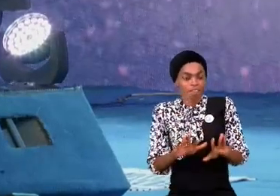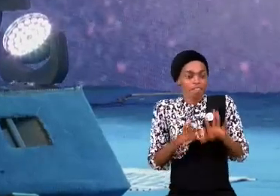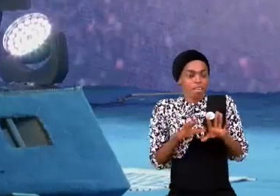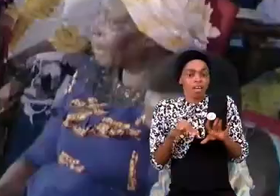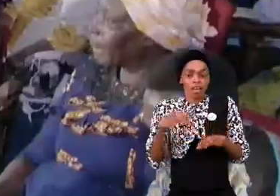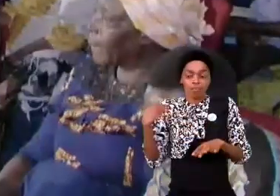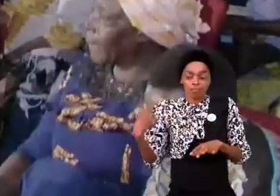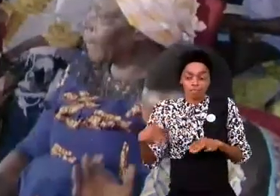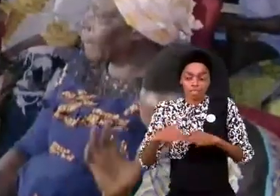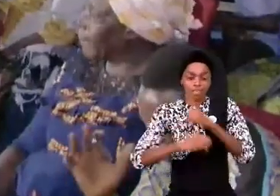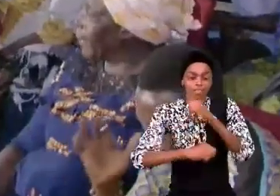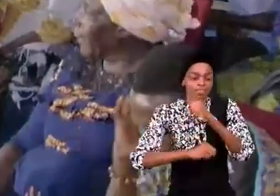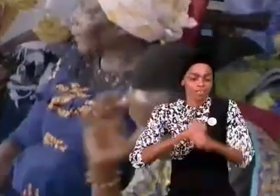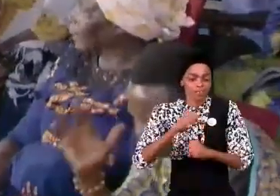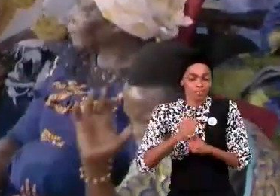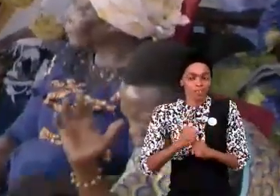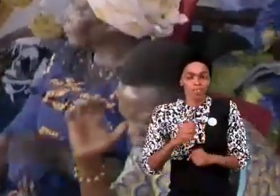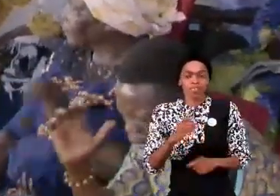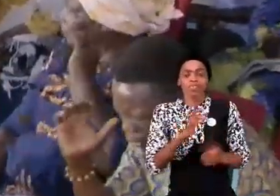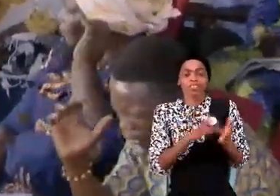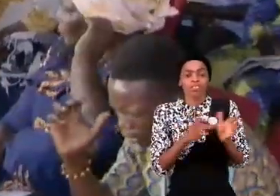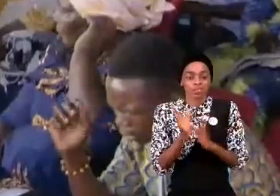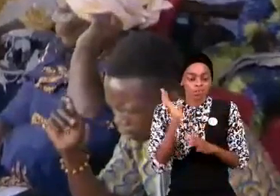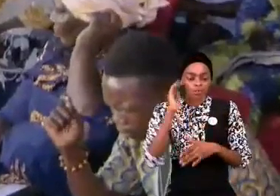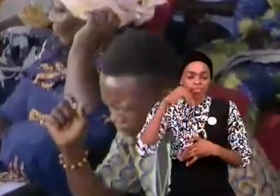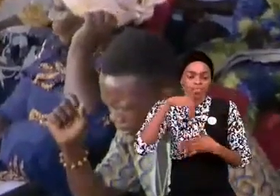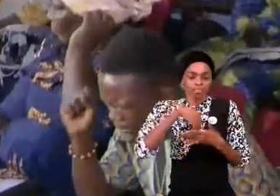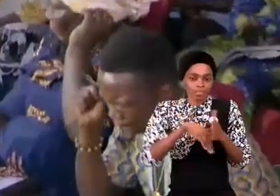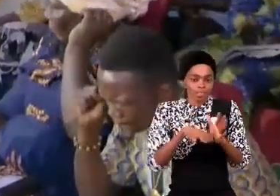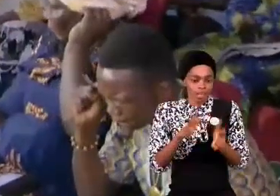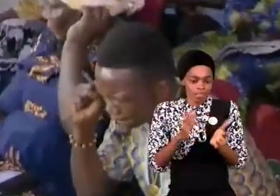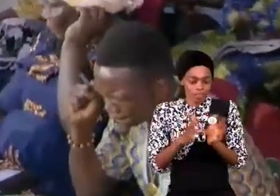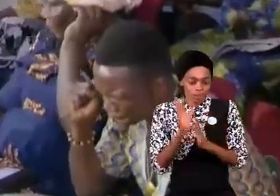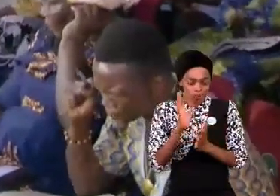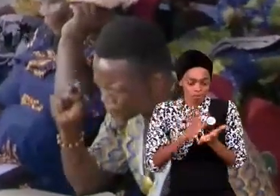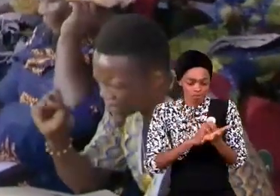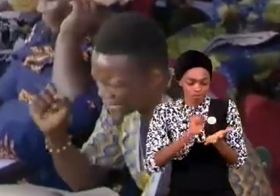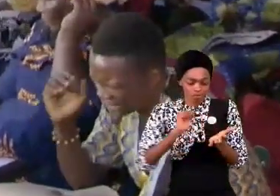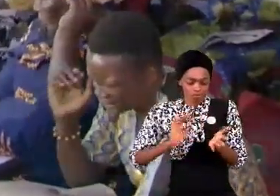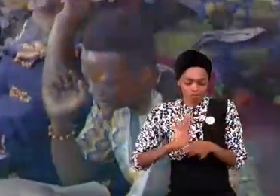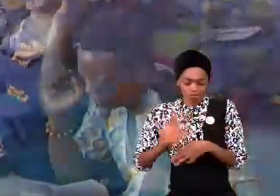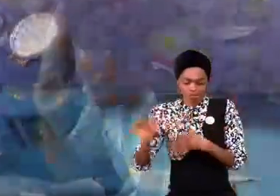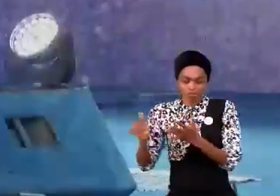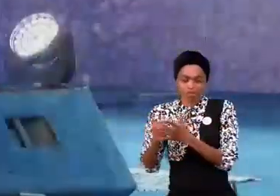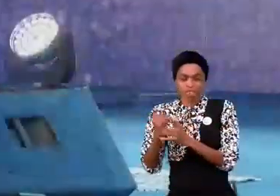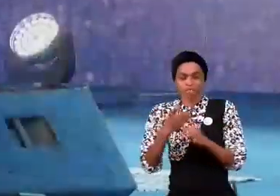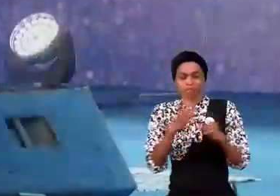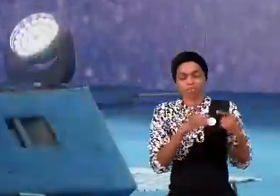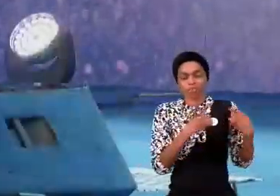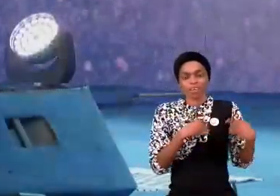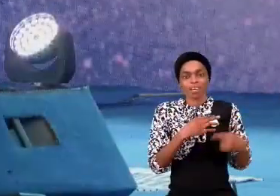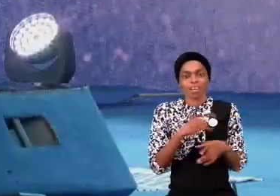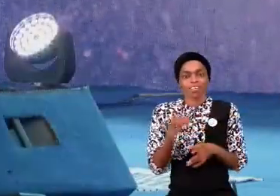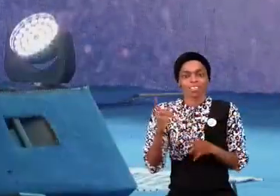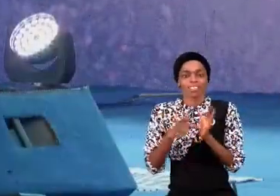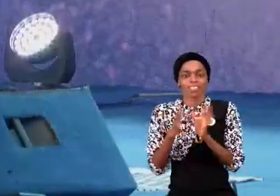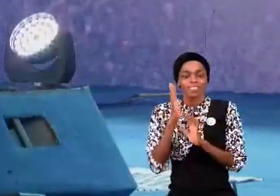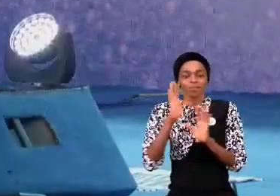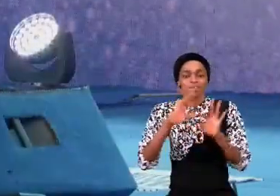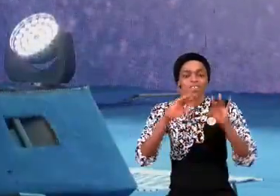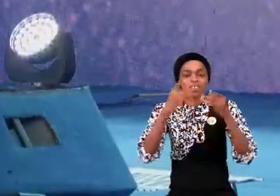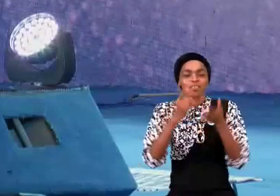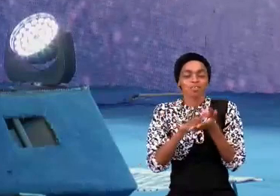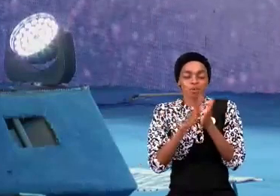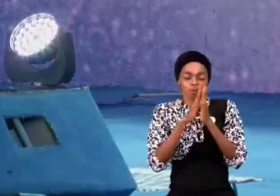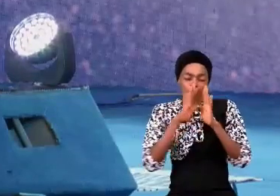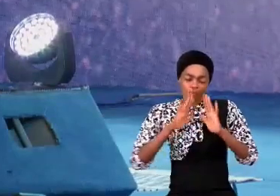that away from your heart, and he will give you peace on earth that will take you to the peace of heaven